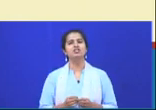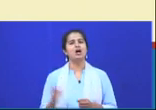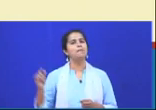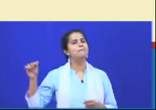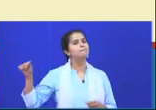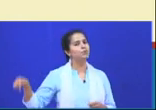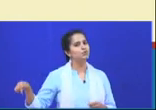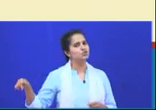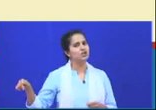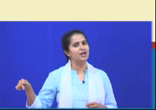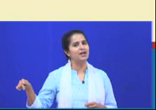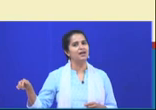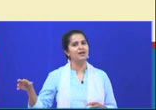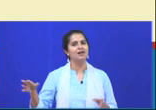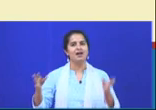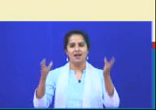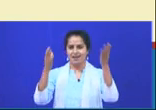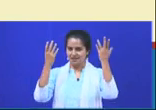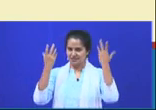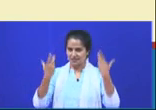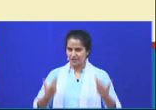vrishchikasya visham puchhe